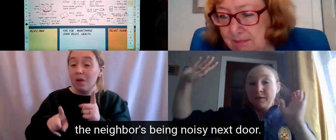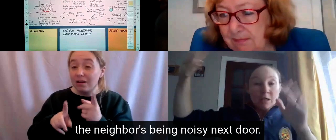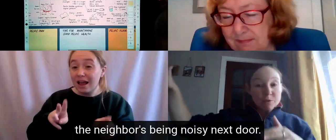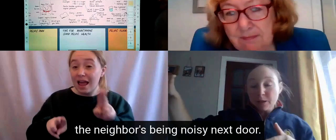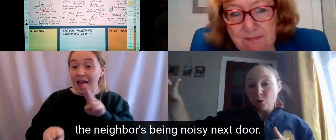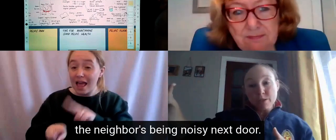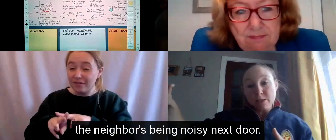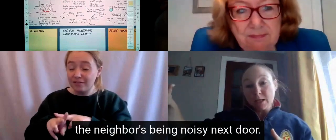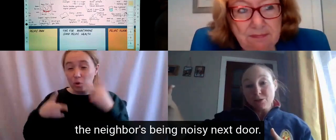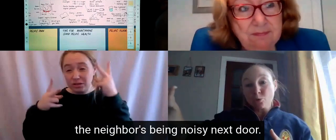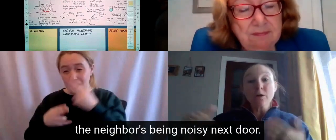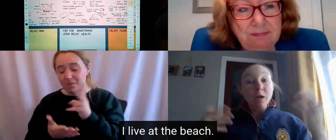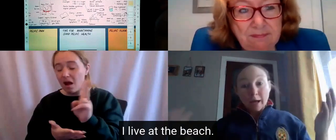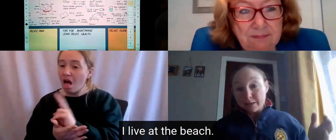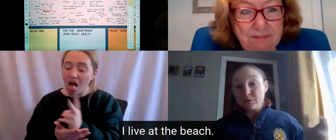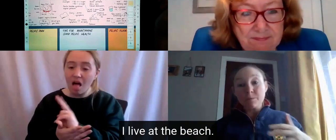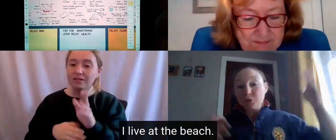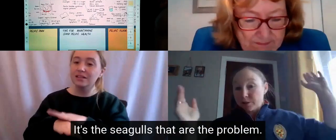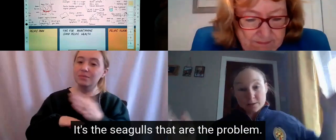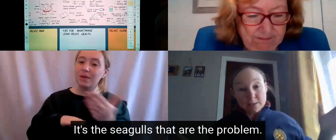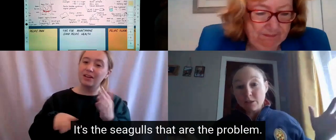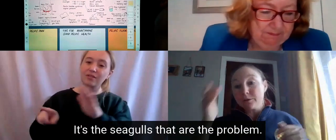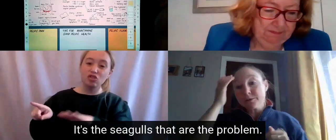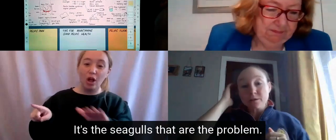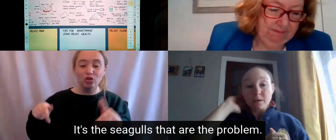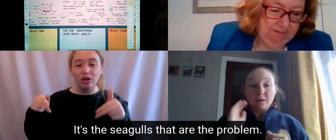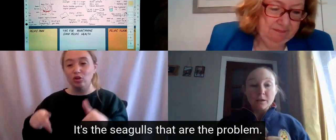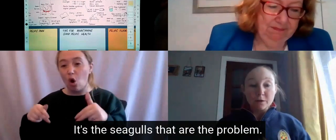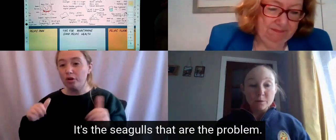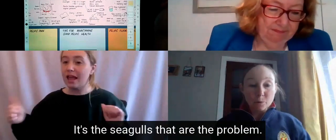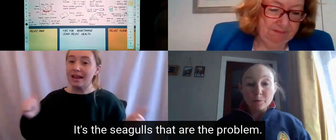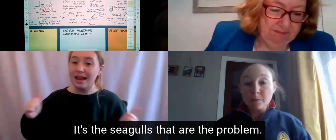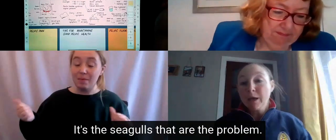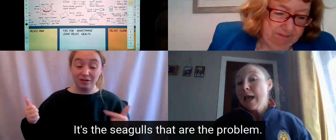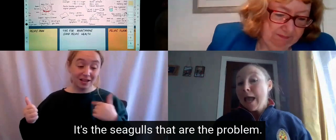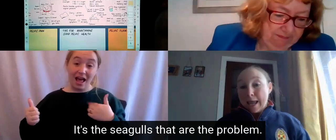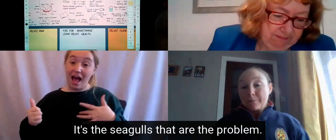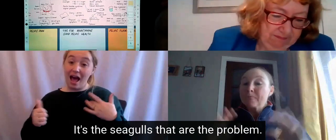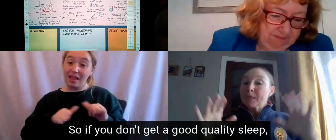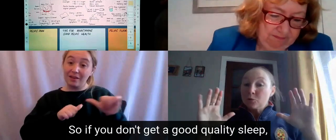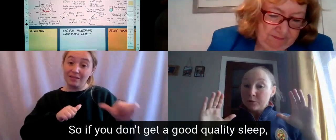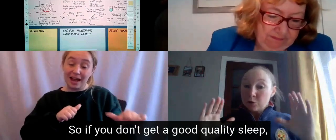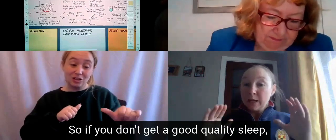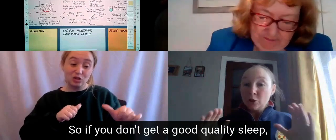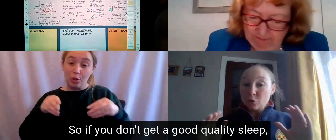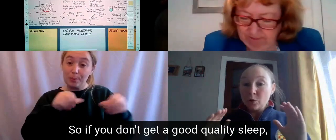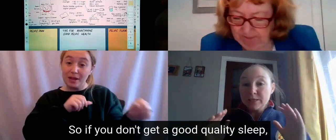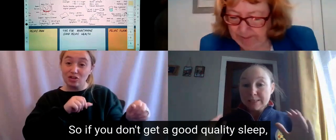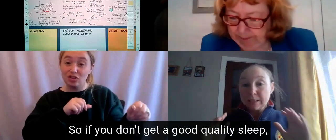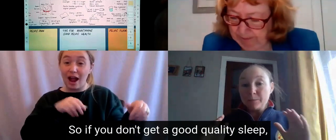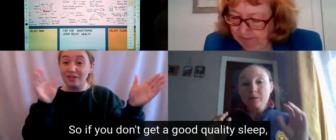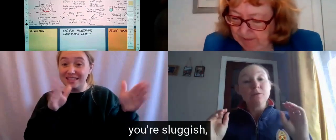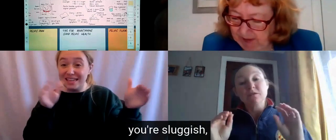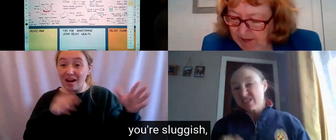dog, the neighbours being noisy next door. I live at the beach. It's the seagulls that are the problem. So if you don't get a good